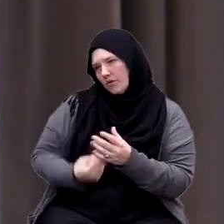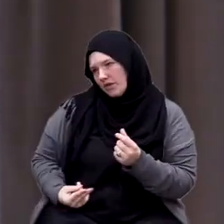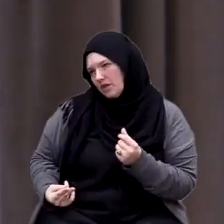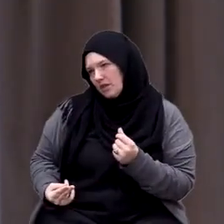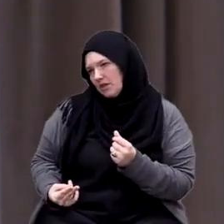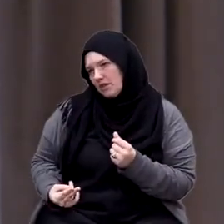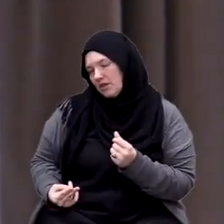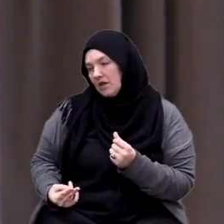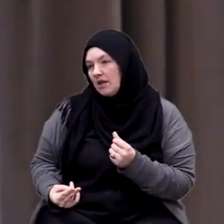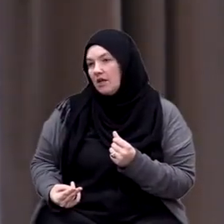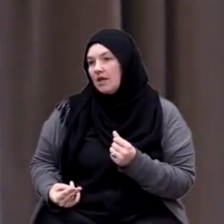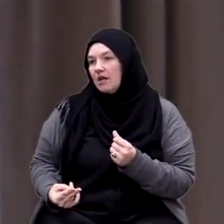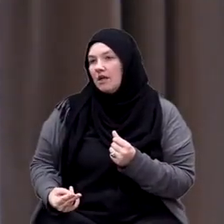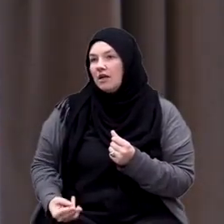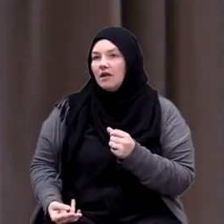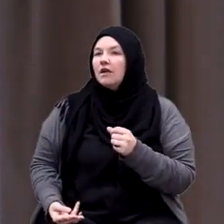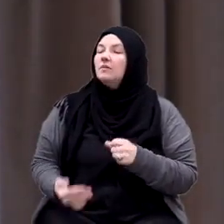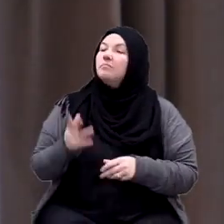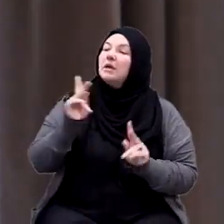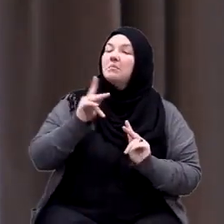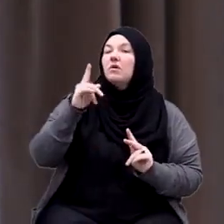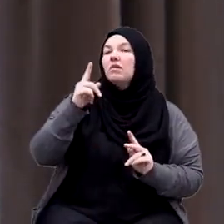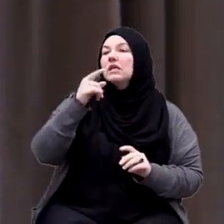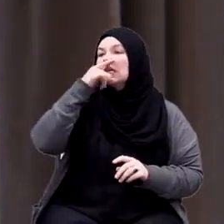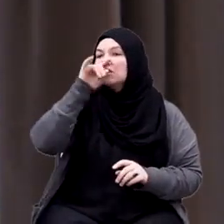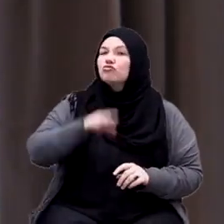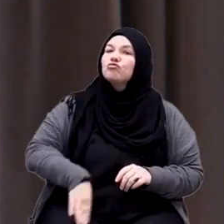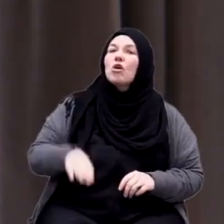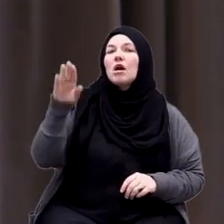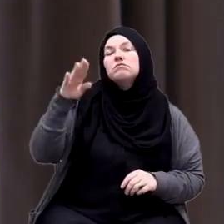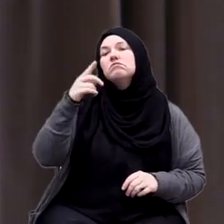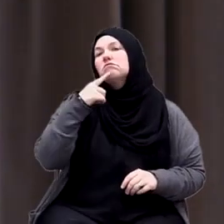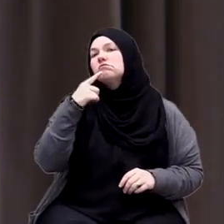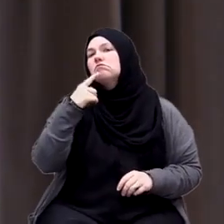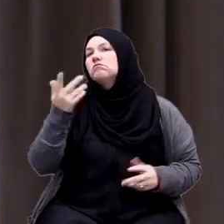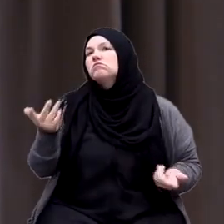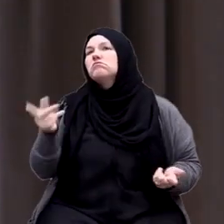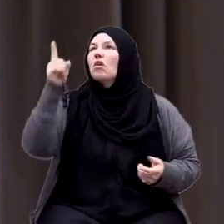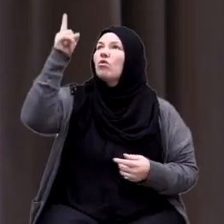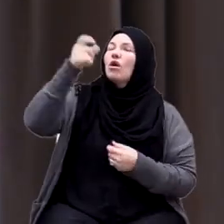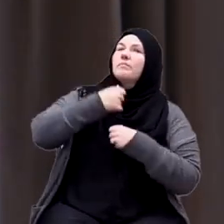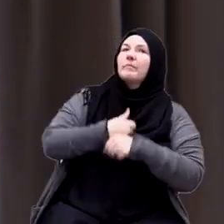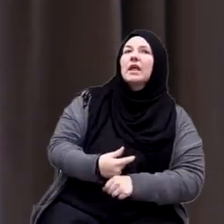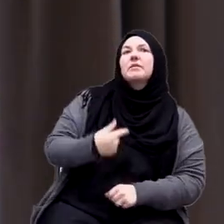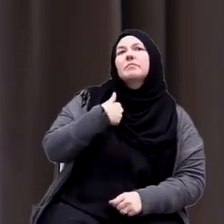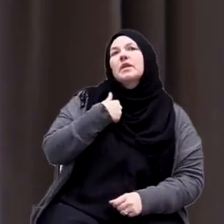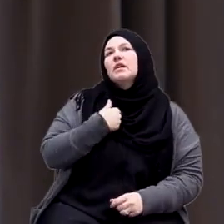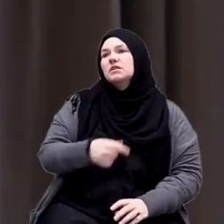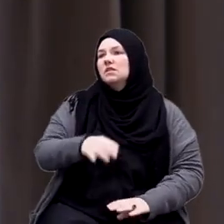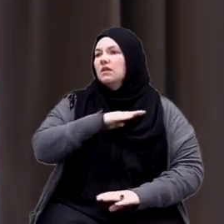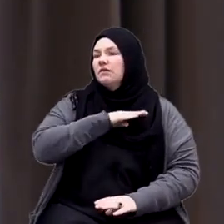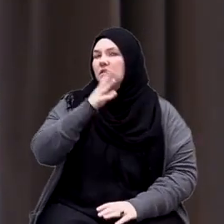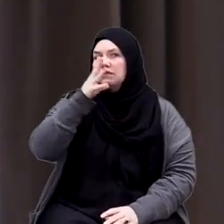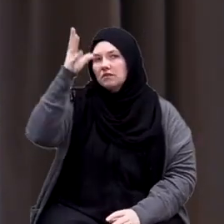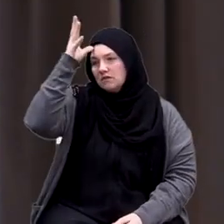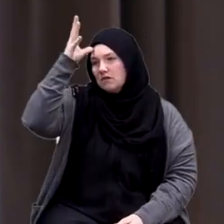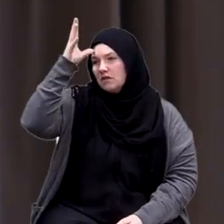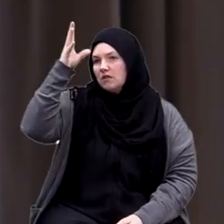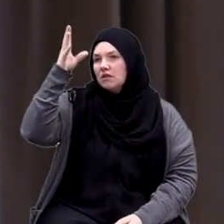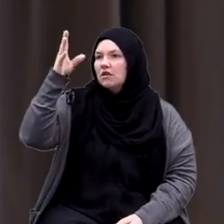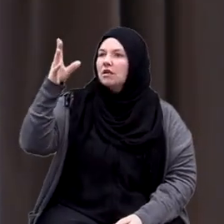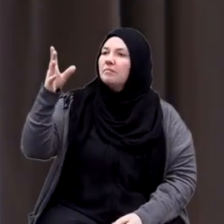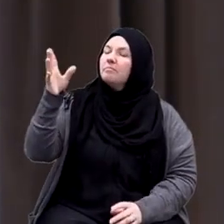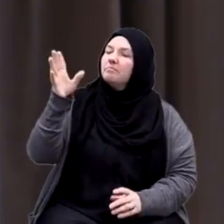and nobody made them. Only on the passing, as a matter of satisfying parents, they say, of course